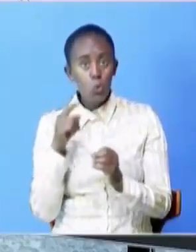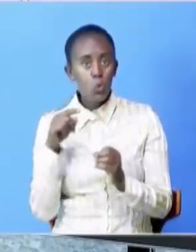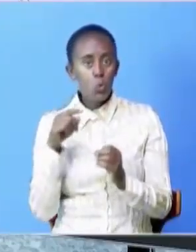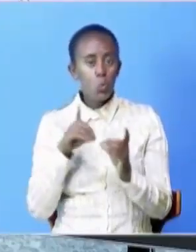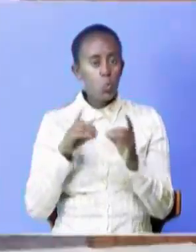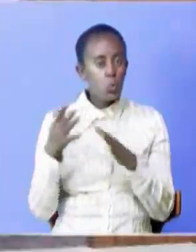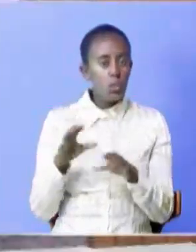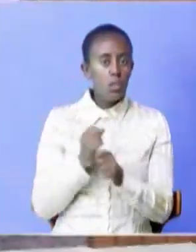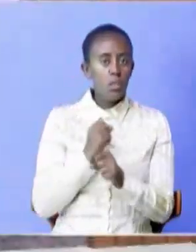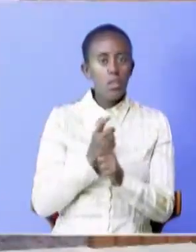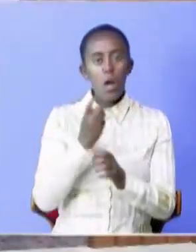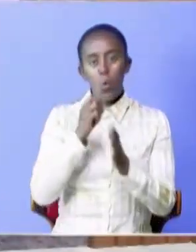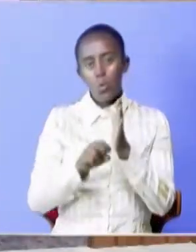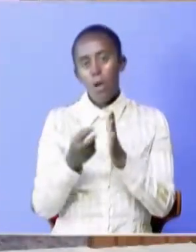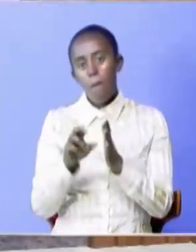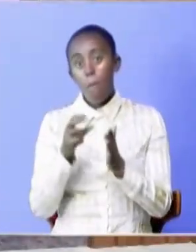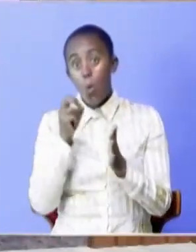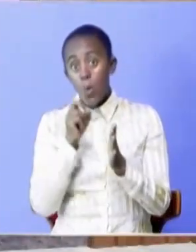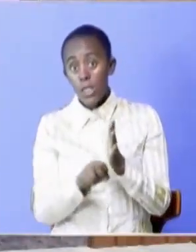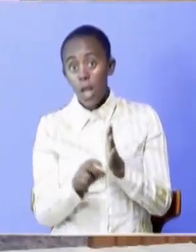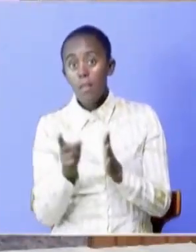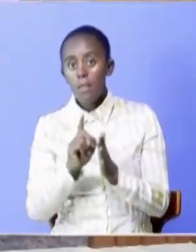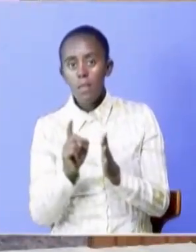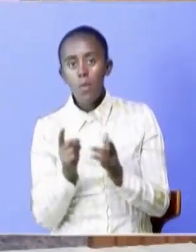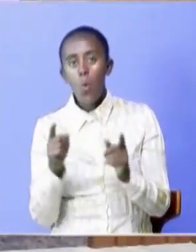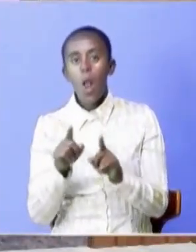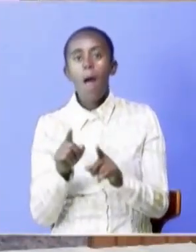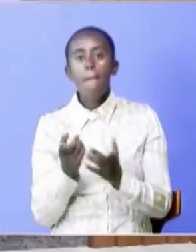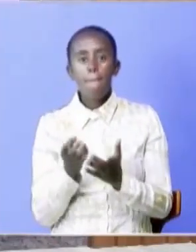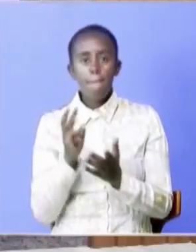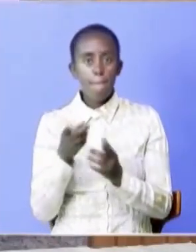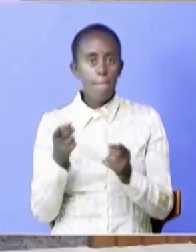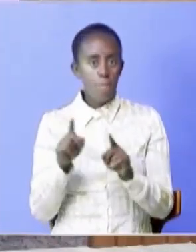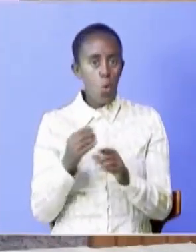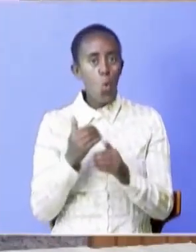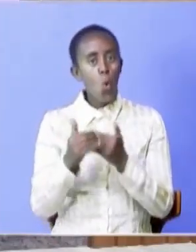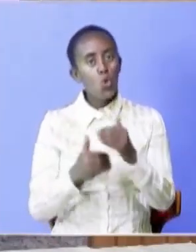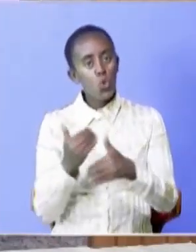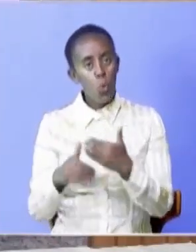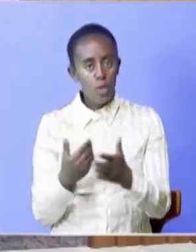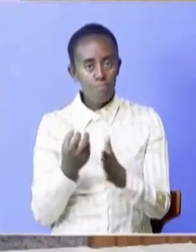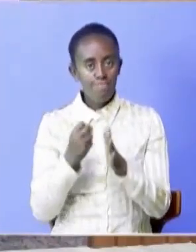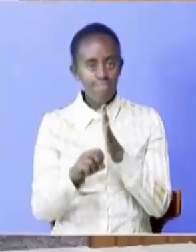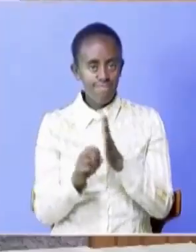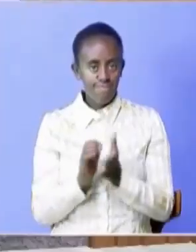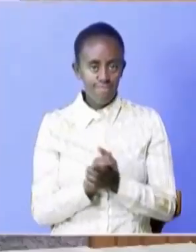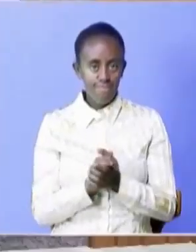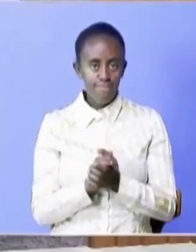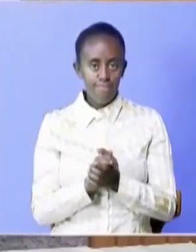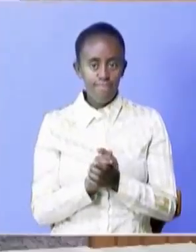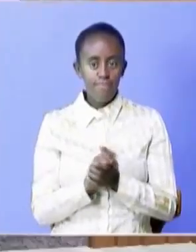an outcome or a result would happen, or a consequence will occur. So we are showing